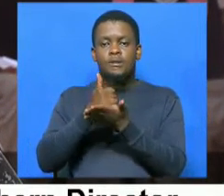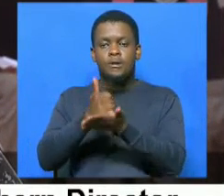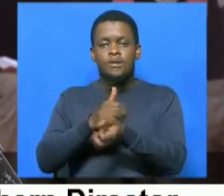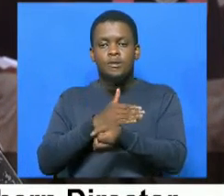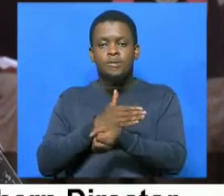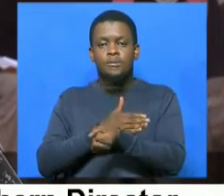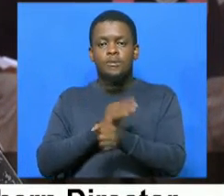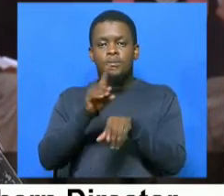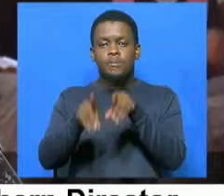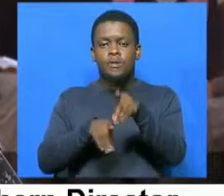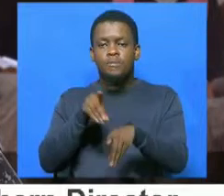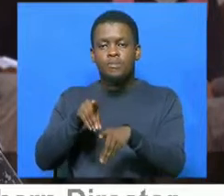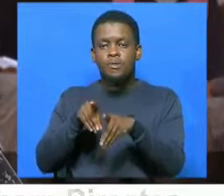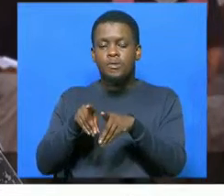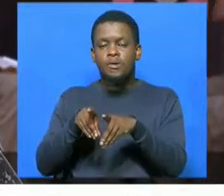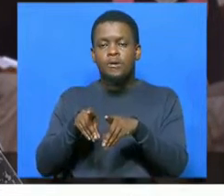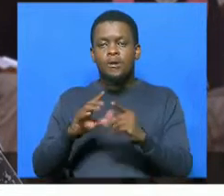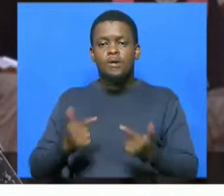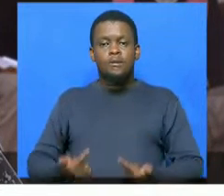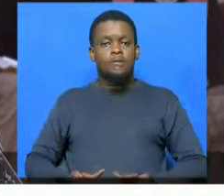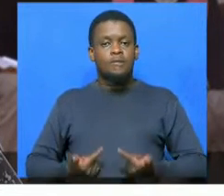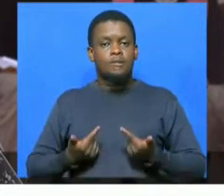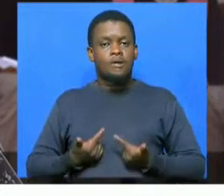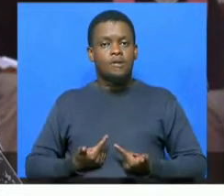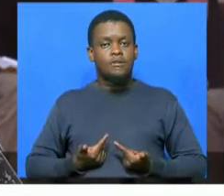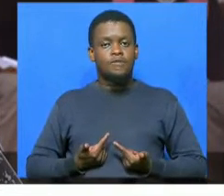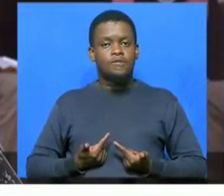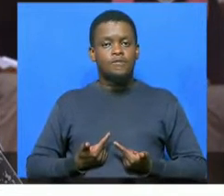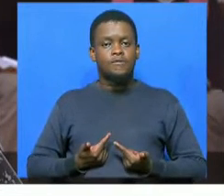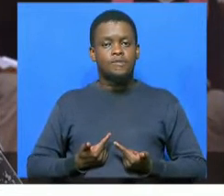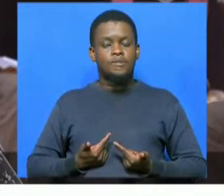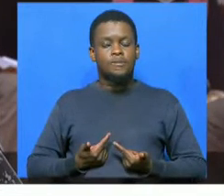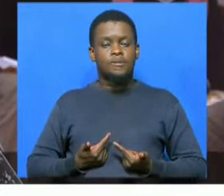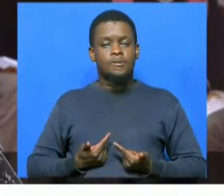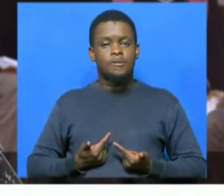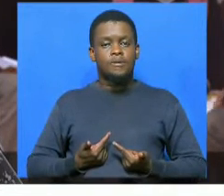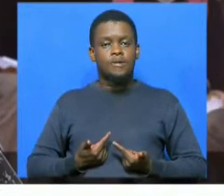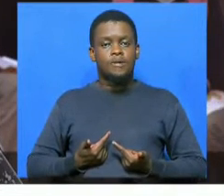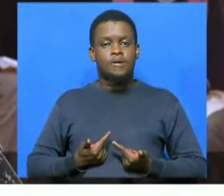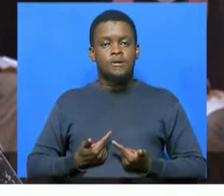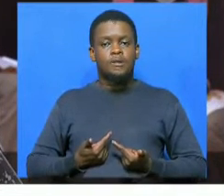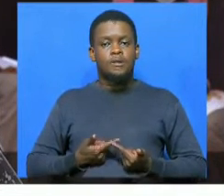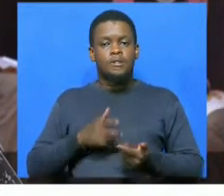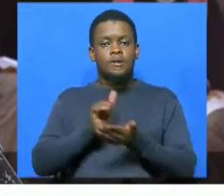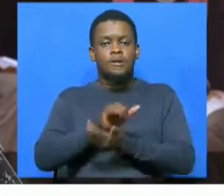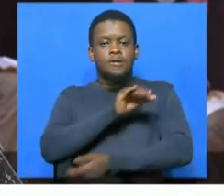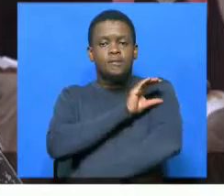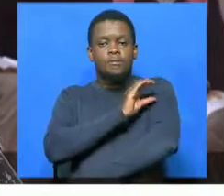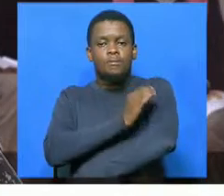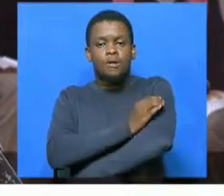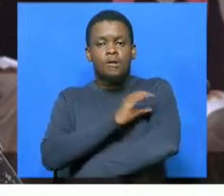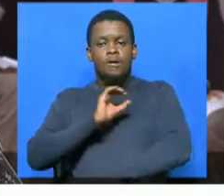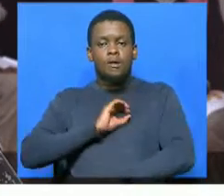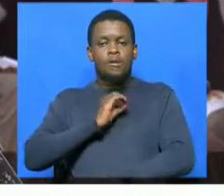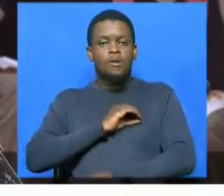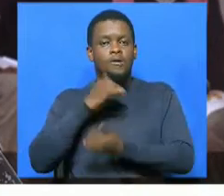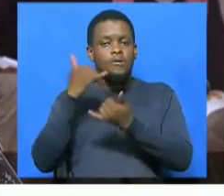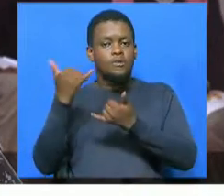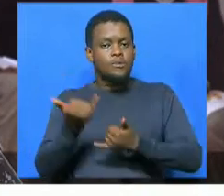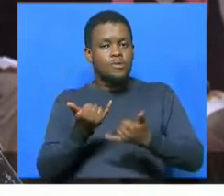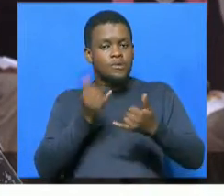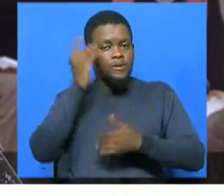futures but also the future of our country. It empowers our youth to dream